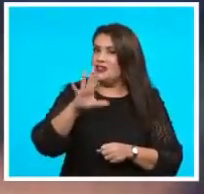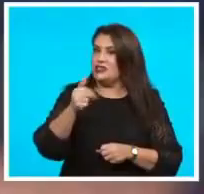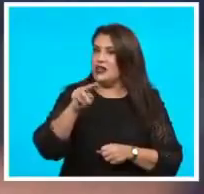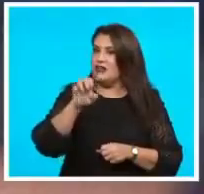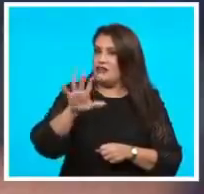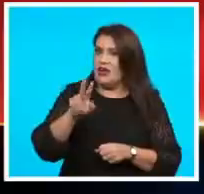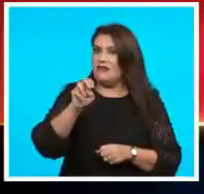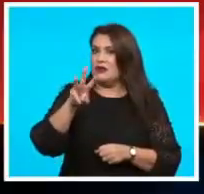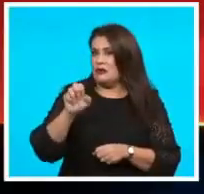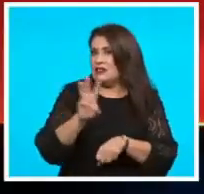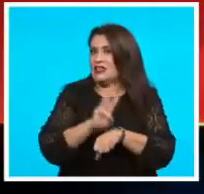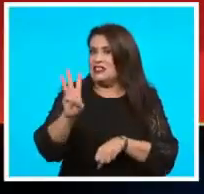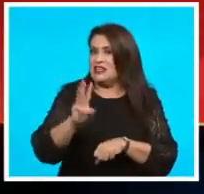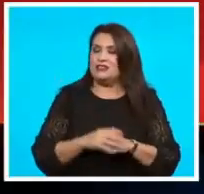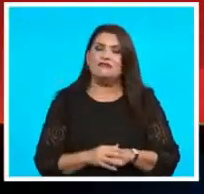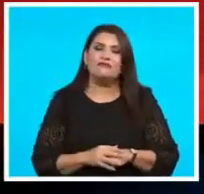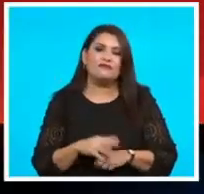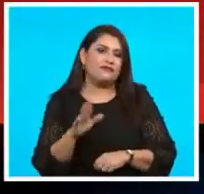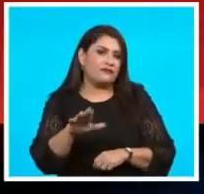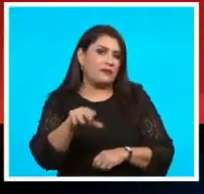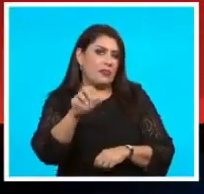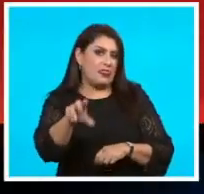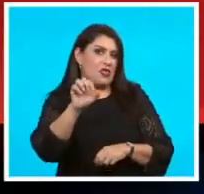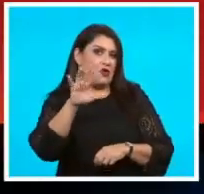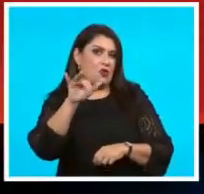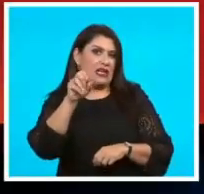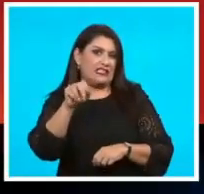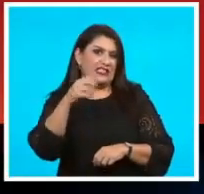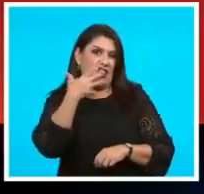6. By the way, the crisis hotline is